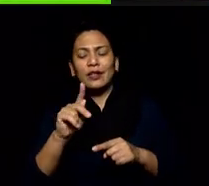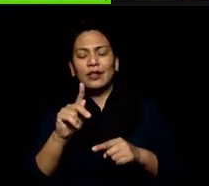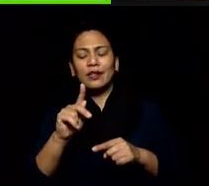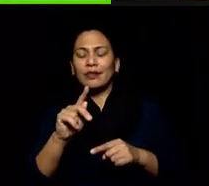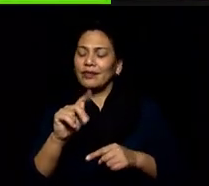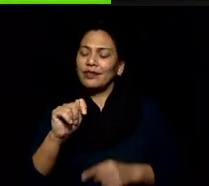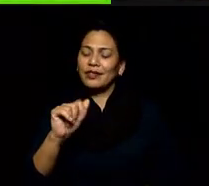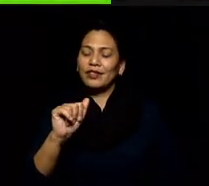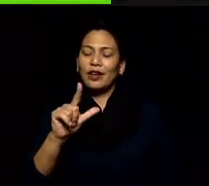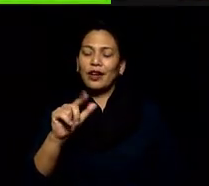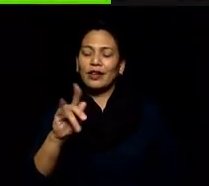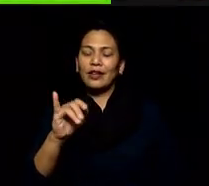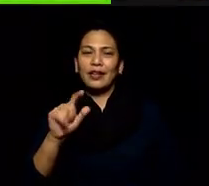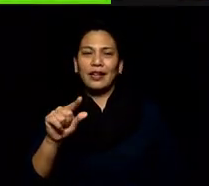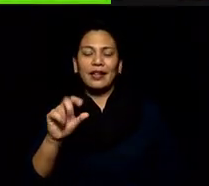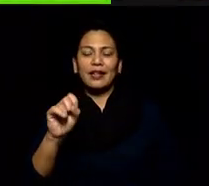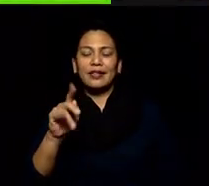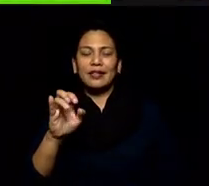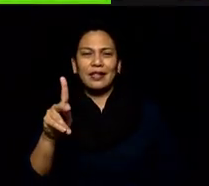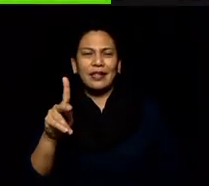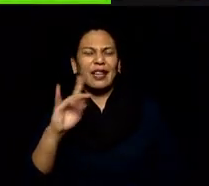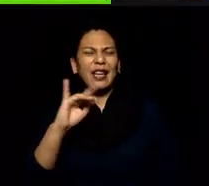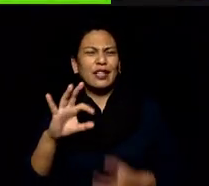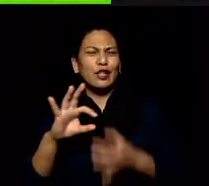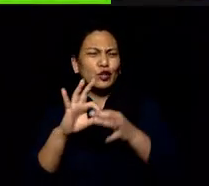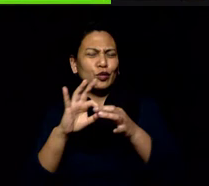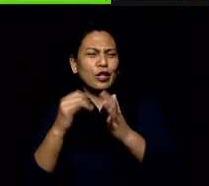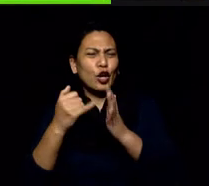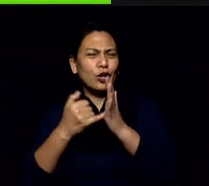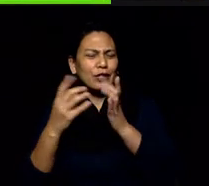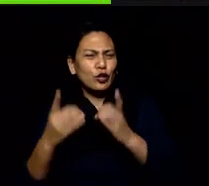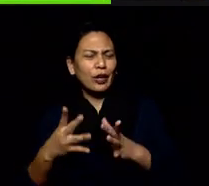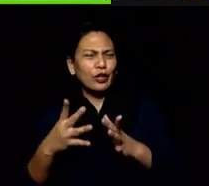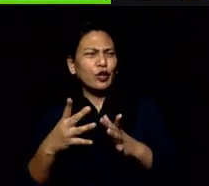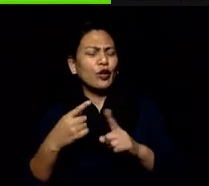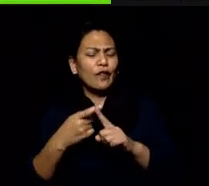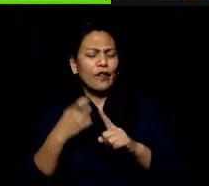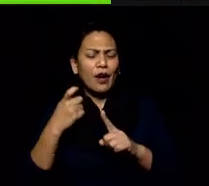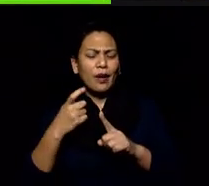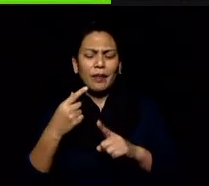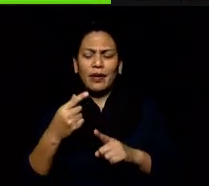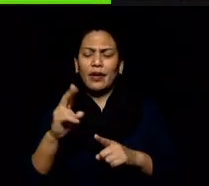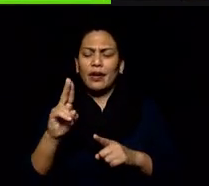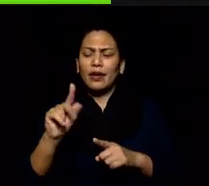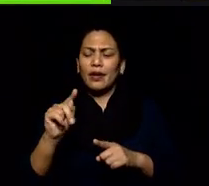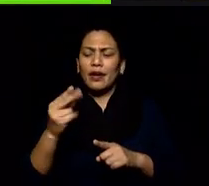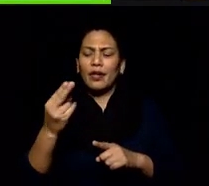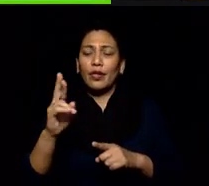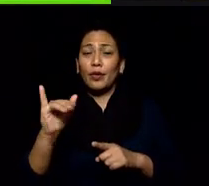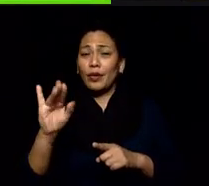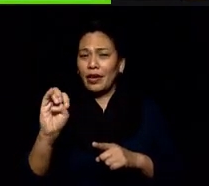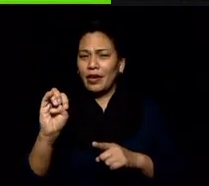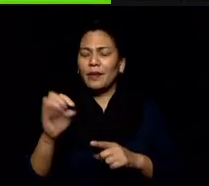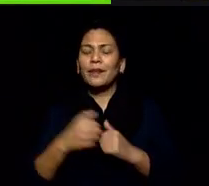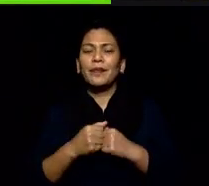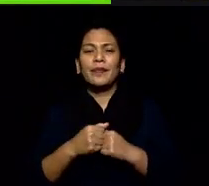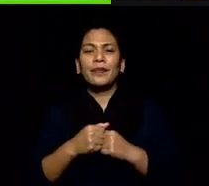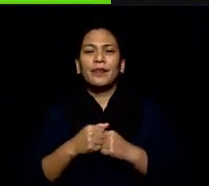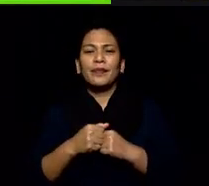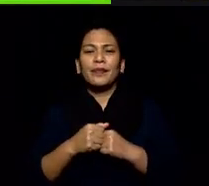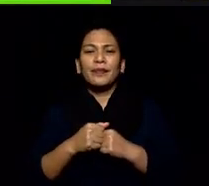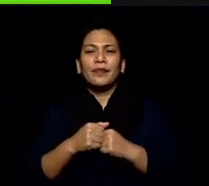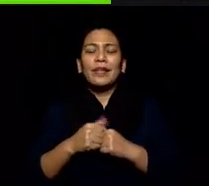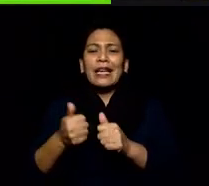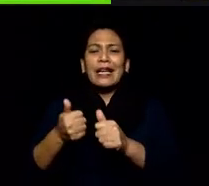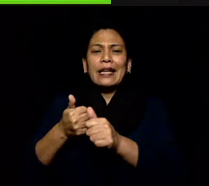artistic associate artistic director like me he was from the Guthrie, and he